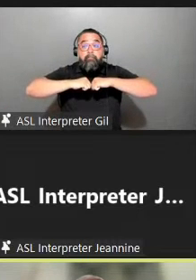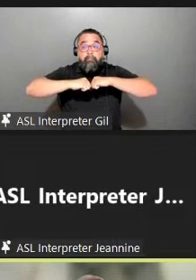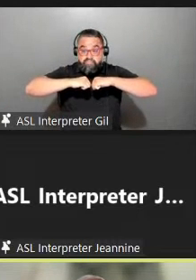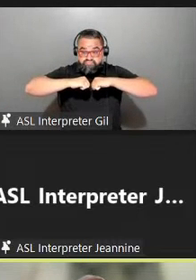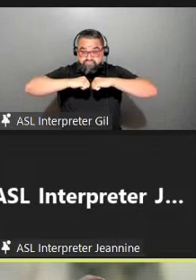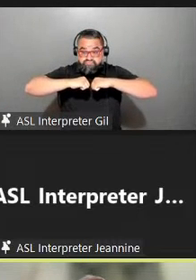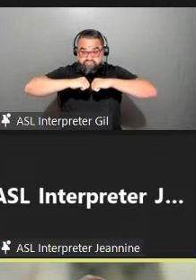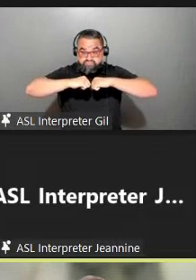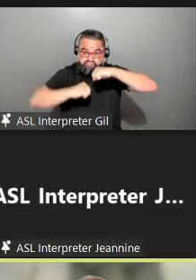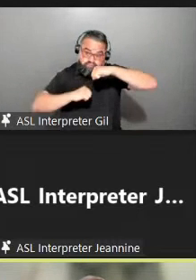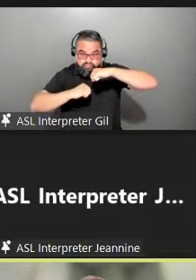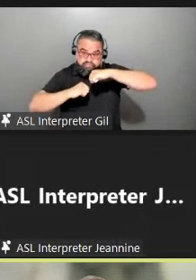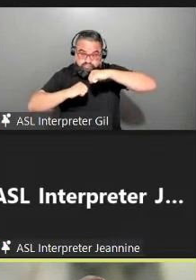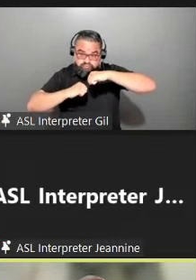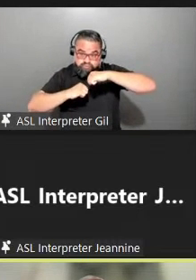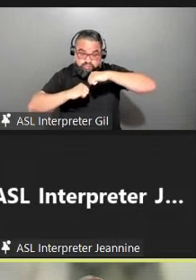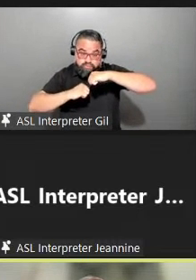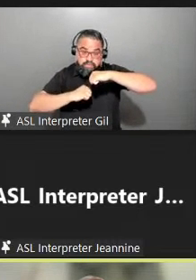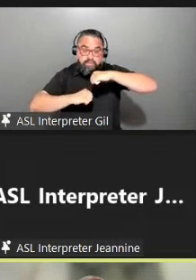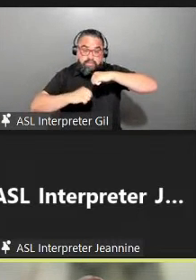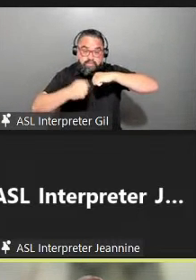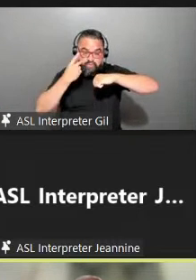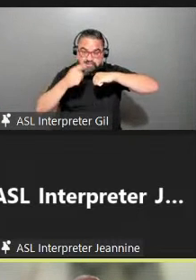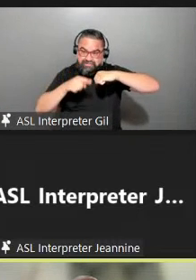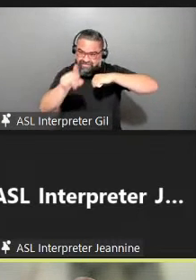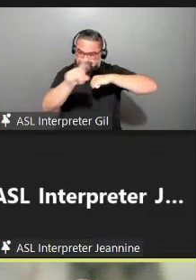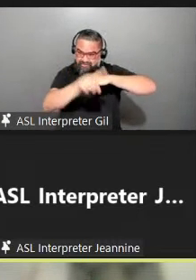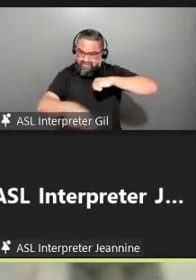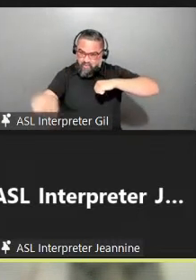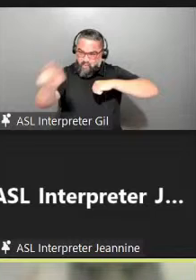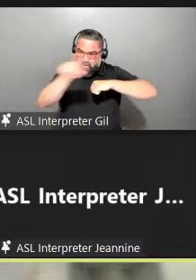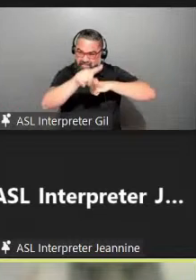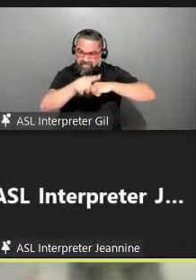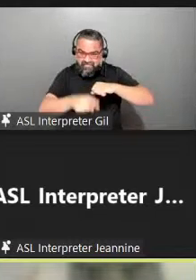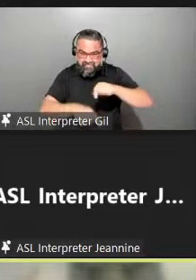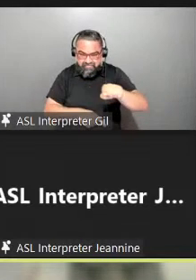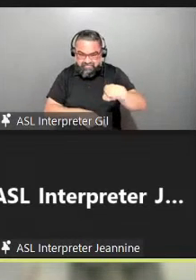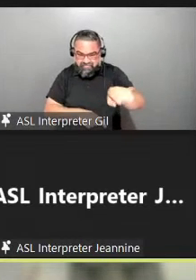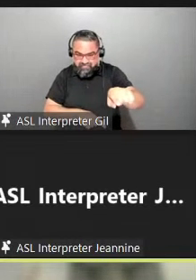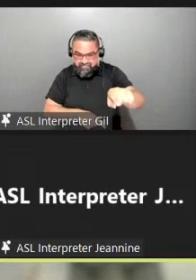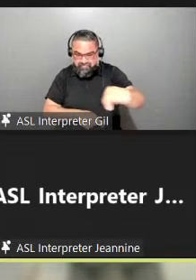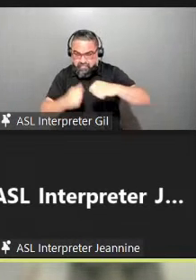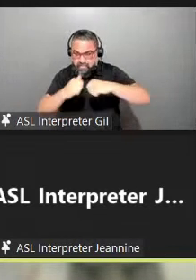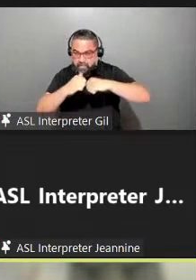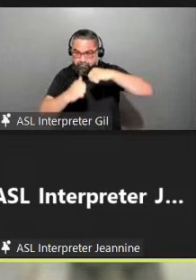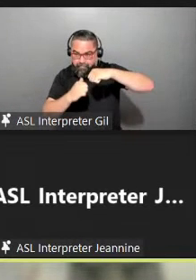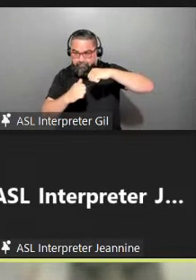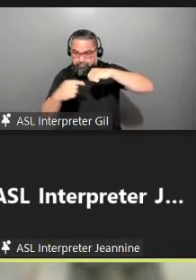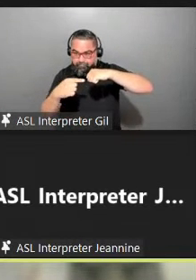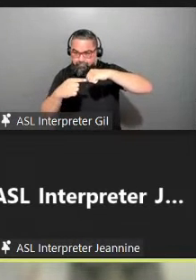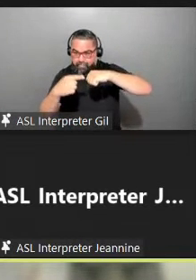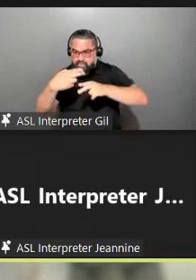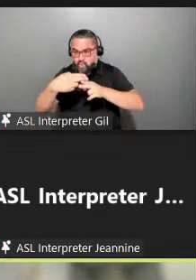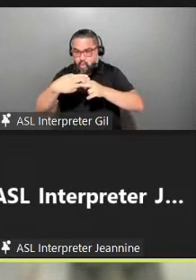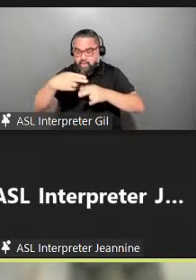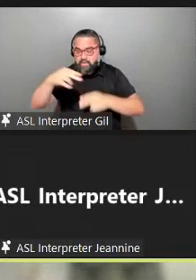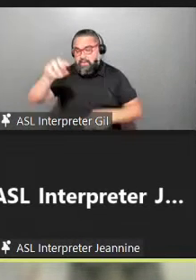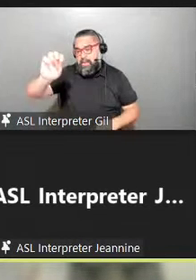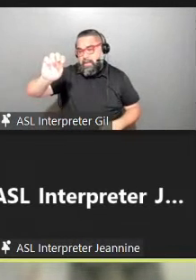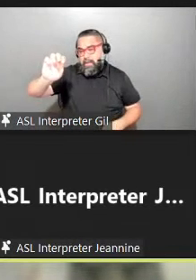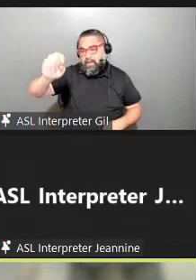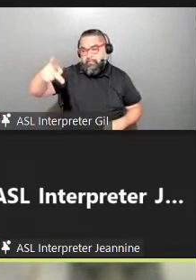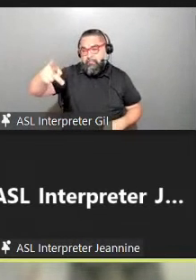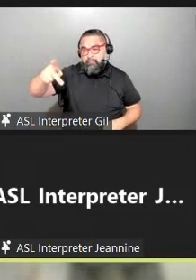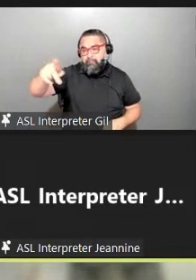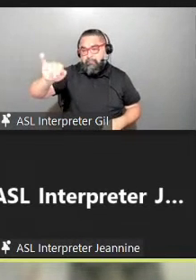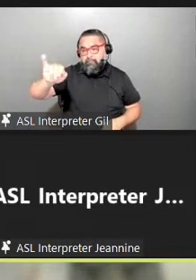you can see on the slide, I'm going to circle it here with my pen a little bit. That's the epicenter. That's where the actual